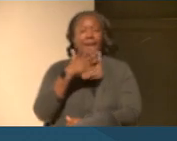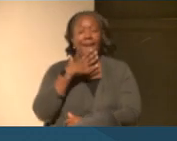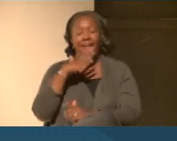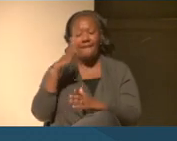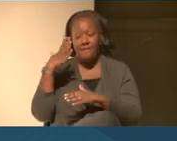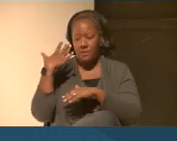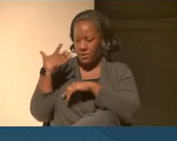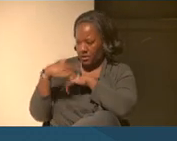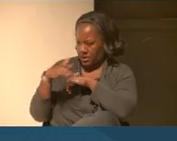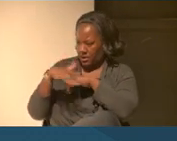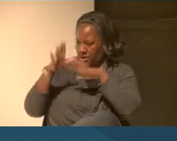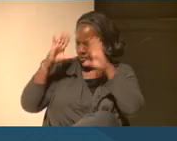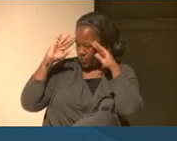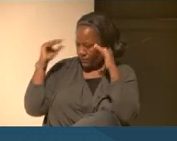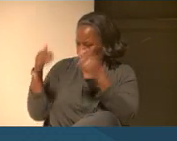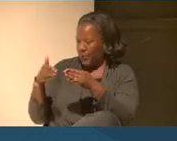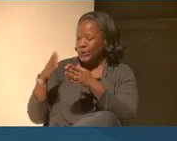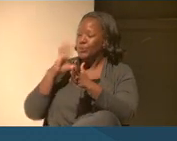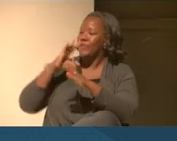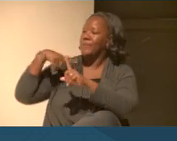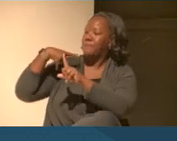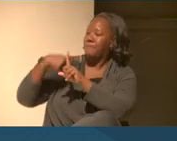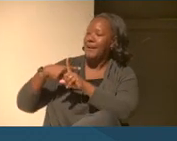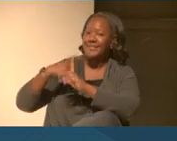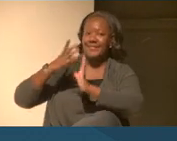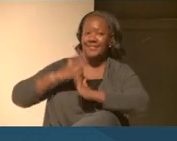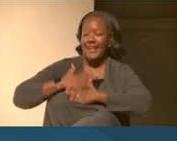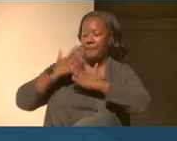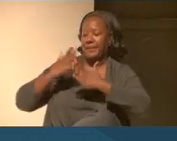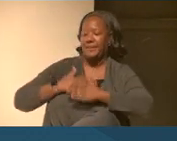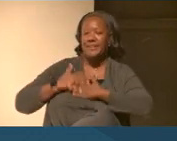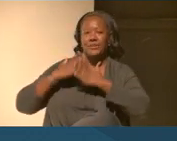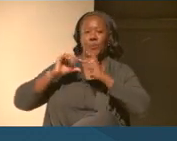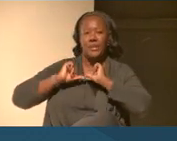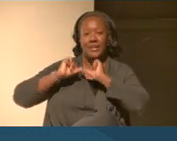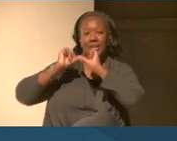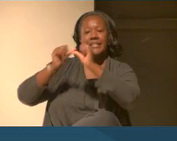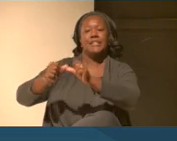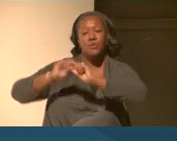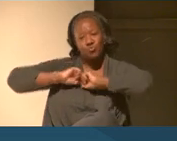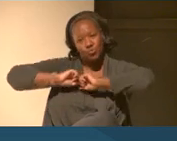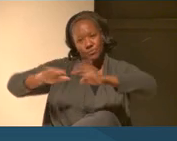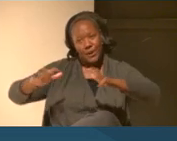the positive things that are happening in the planet, because that's the way for more positive things to happen.